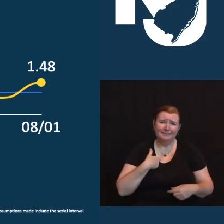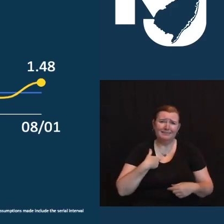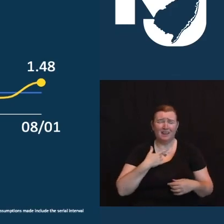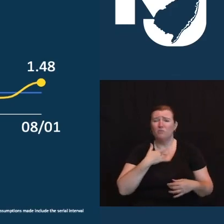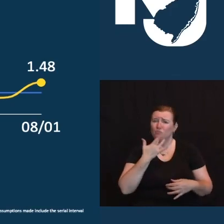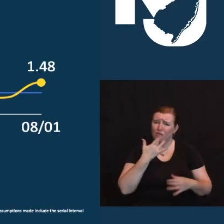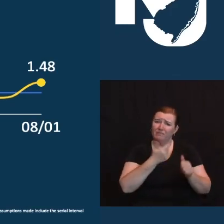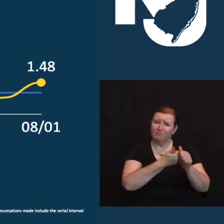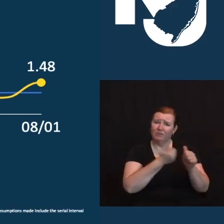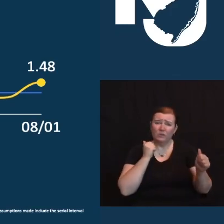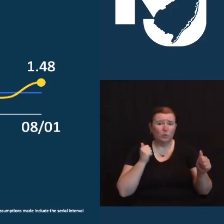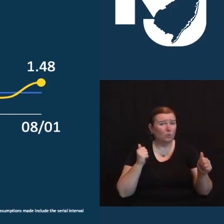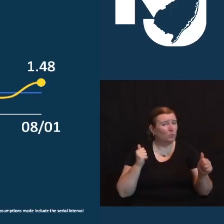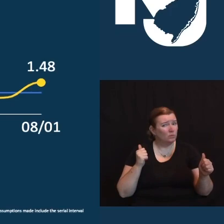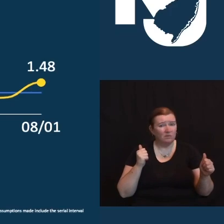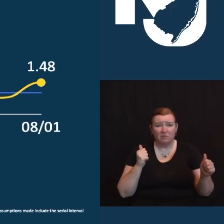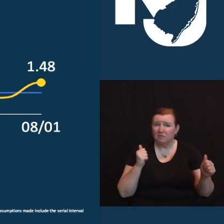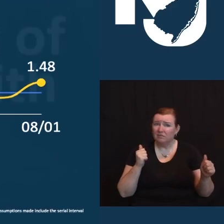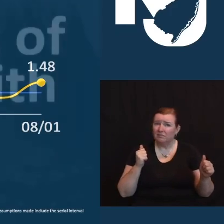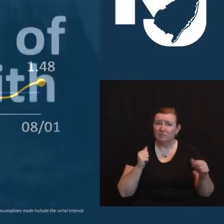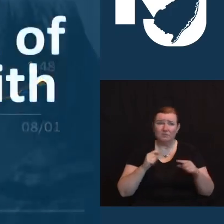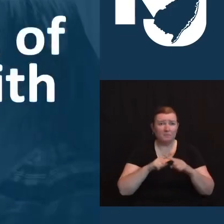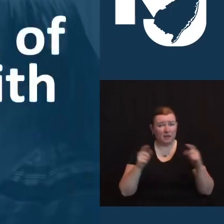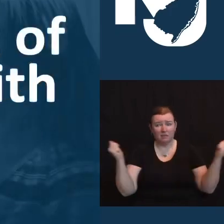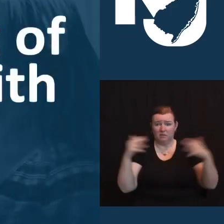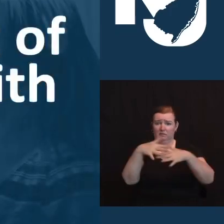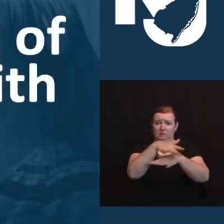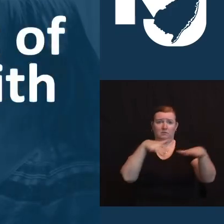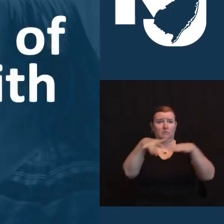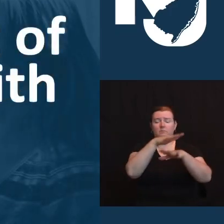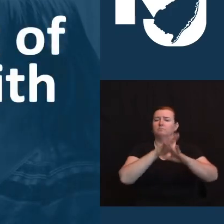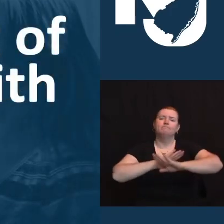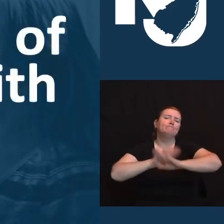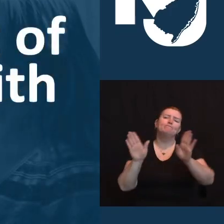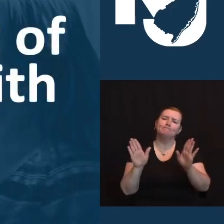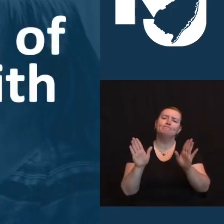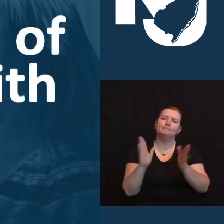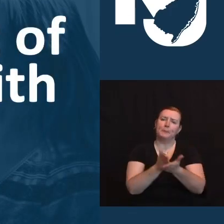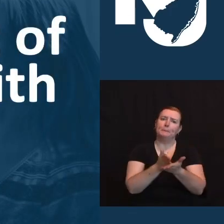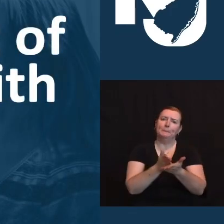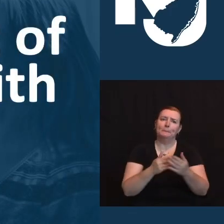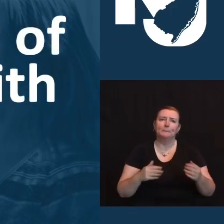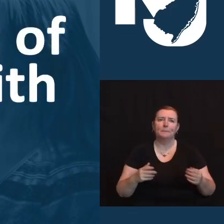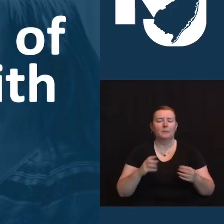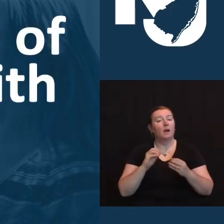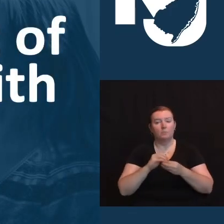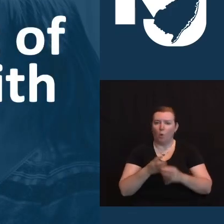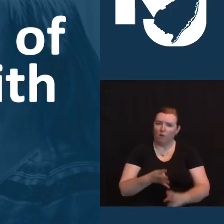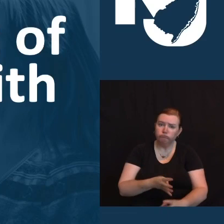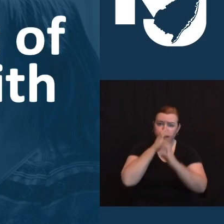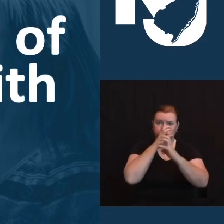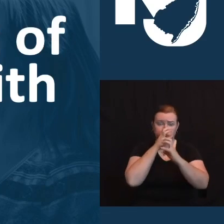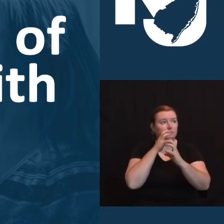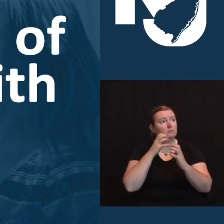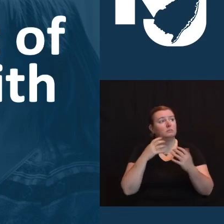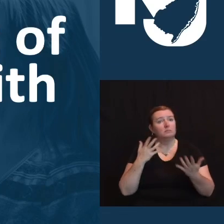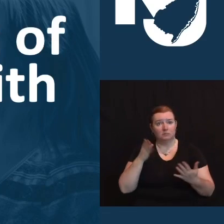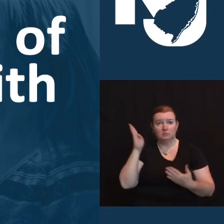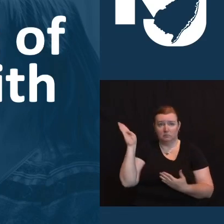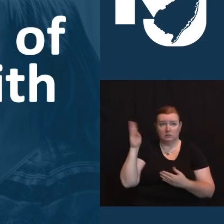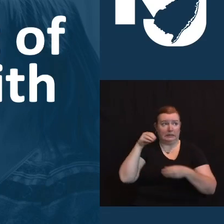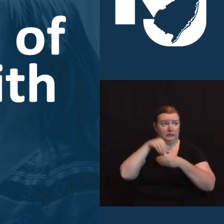pulling back on such gatherings. Today, we are retightening the restriction on indoor gatherings, which until further notice are now